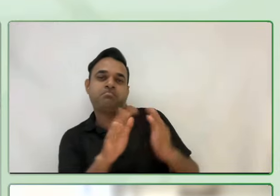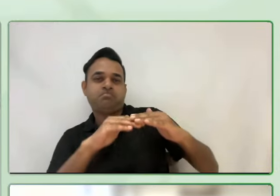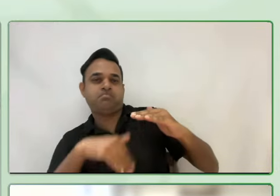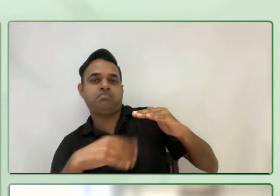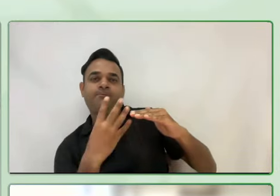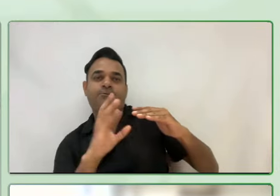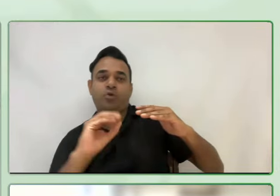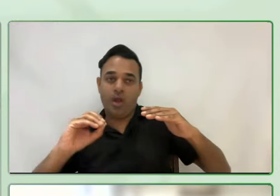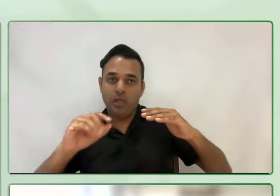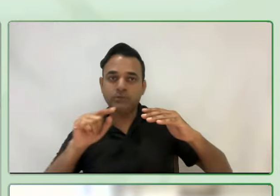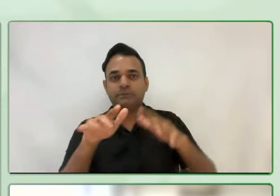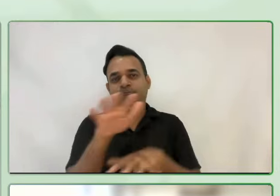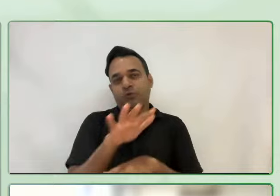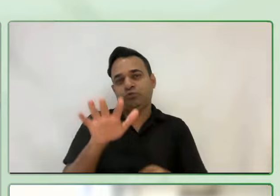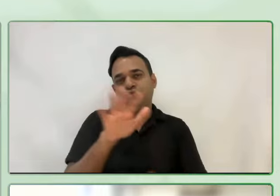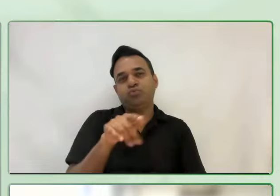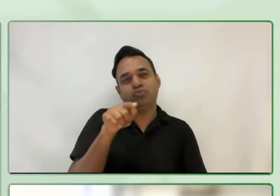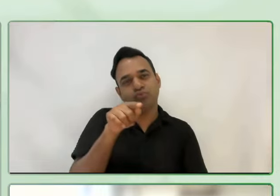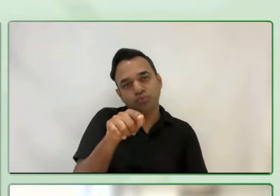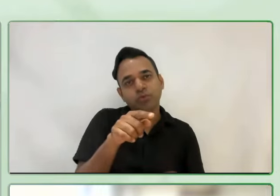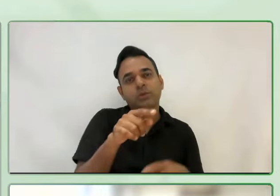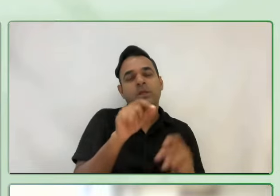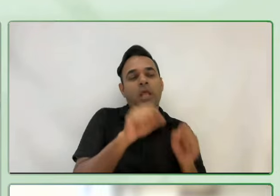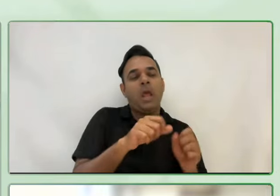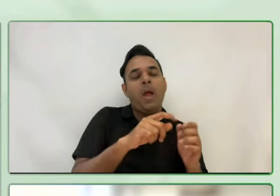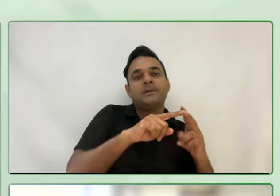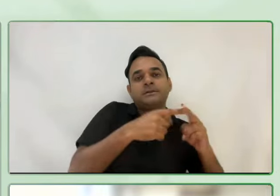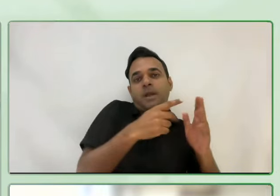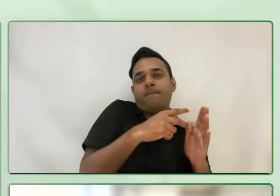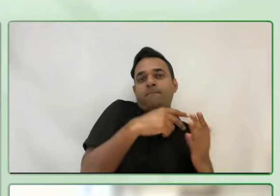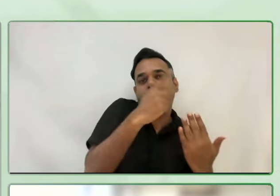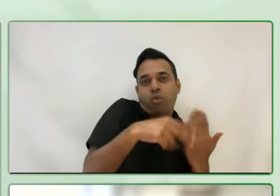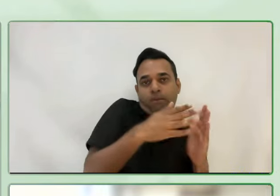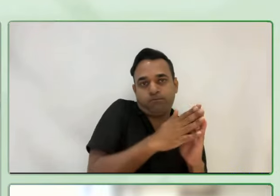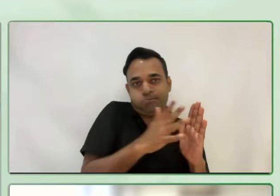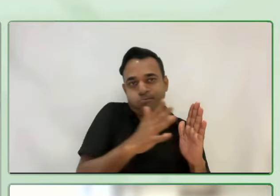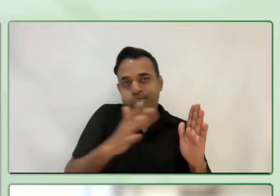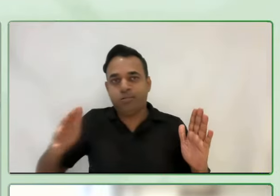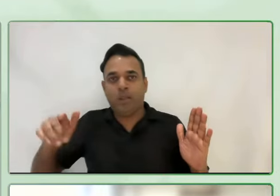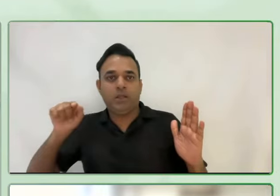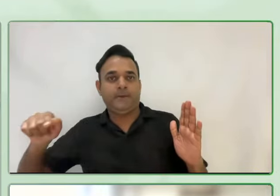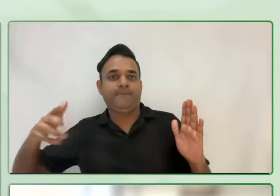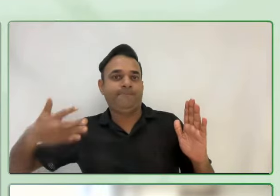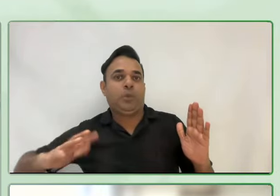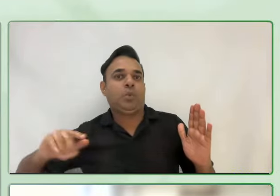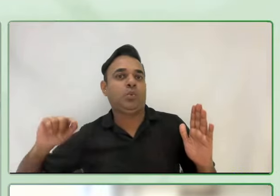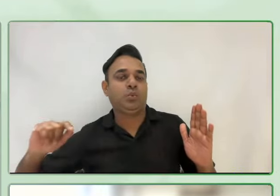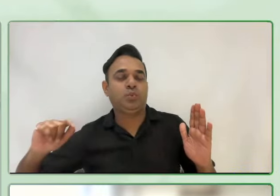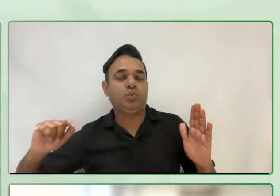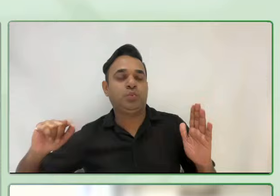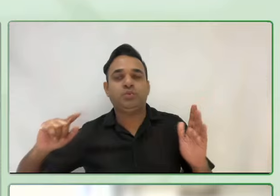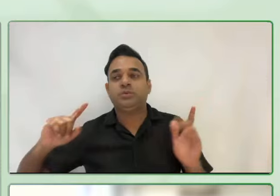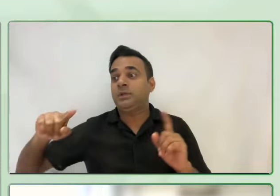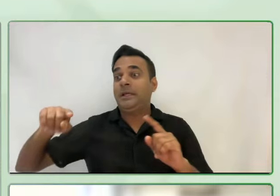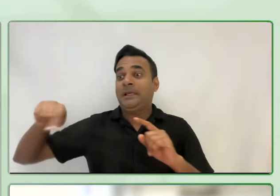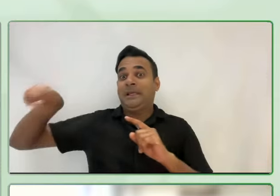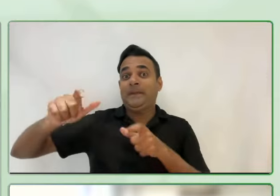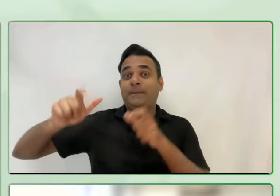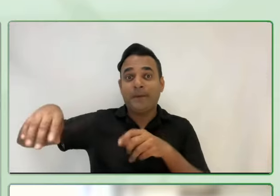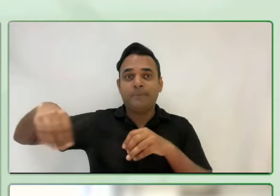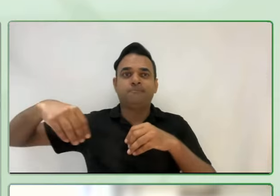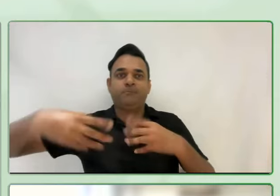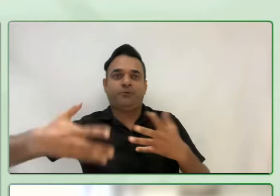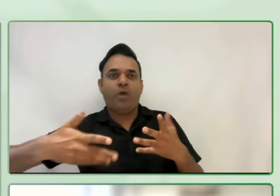actually be a fraction of the money you spend on not doing it. I know that you've done a report